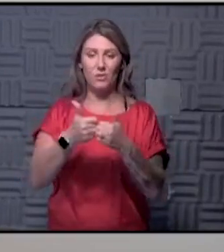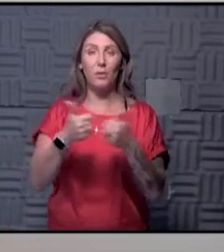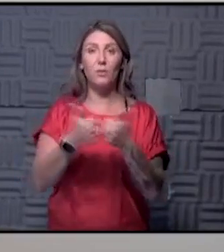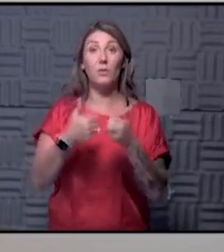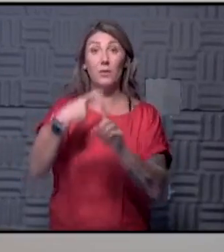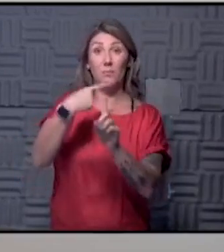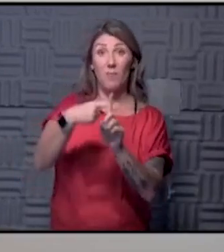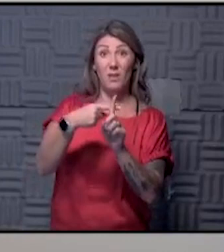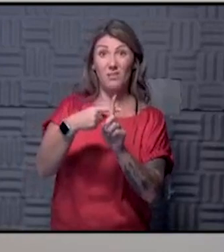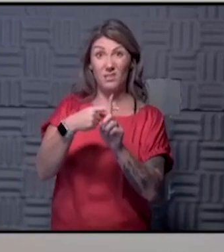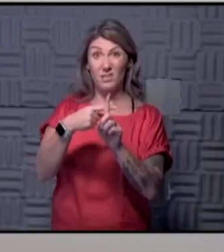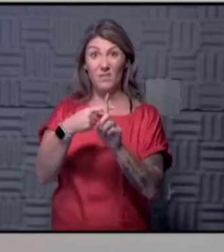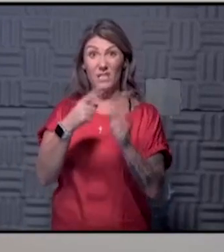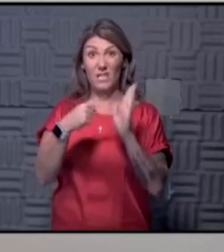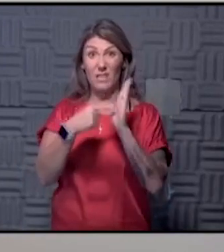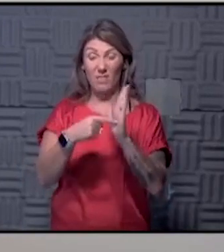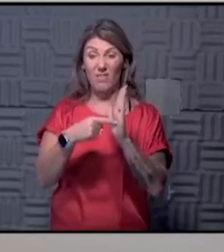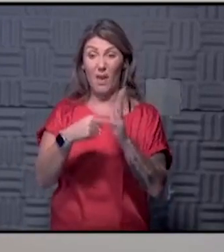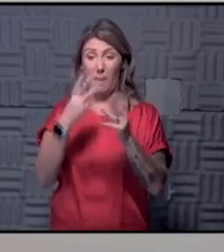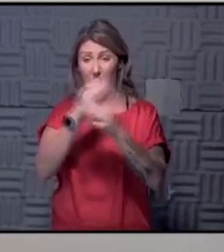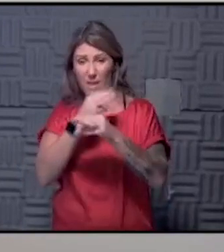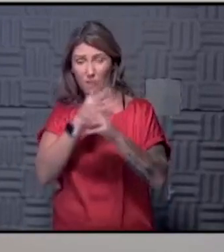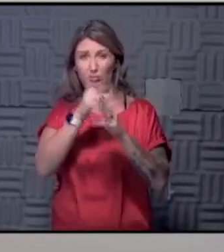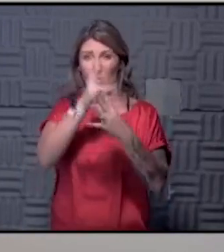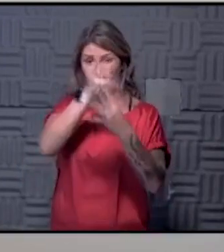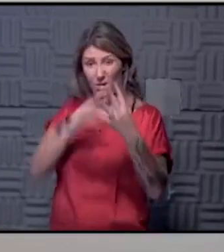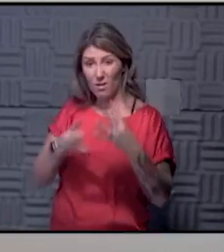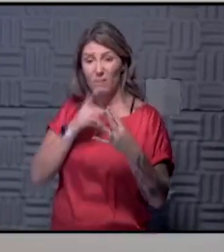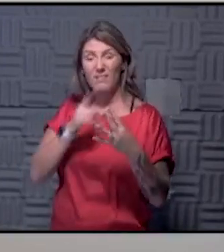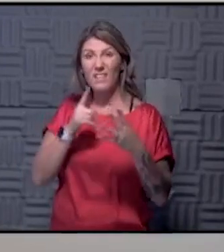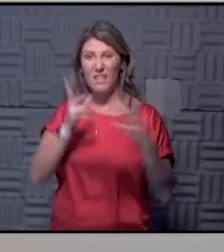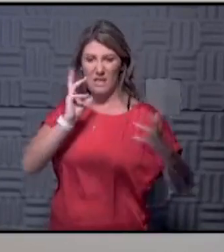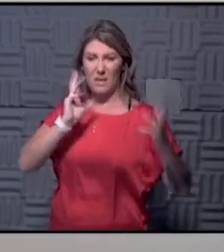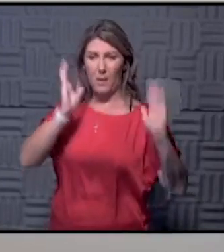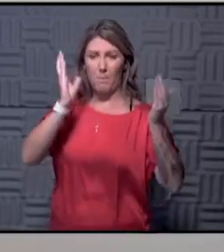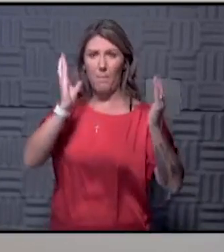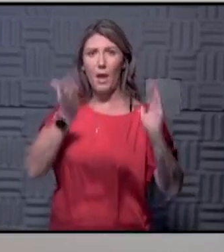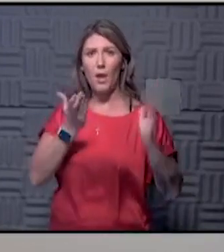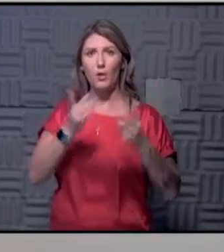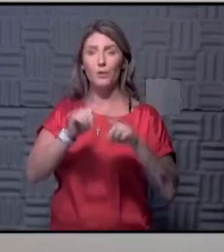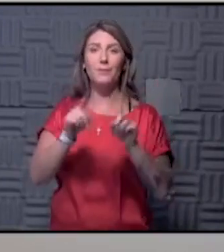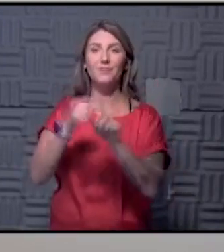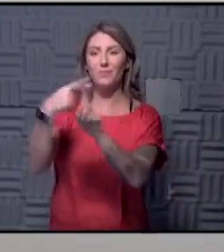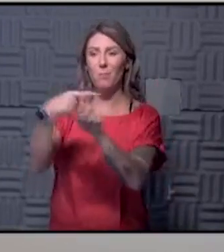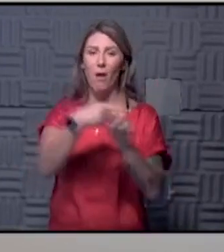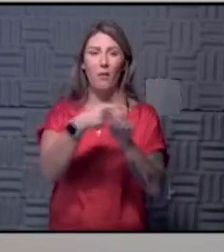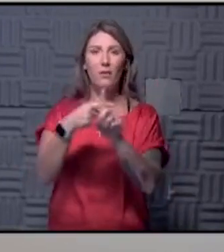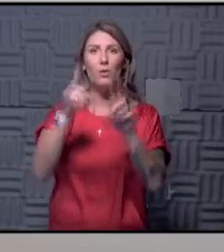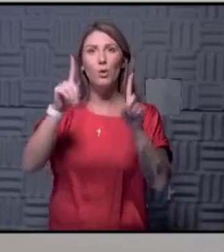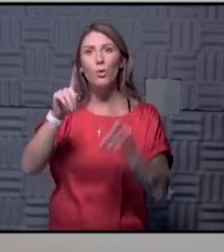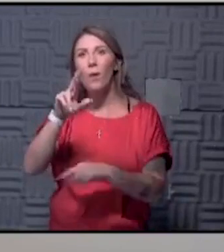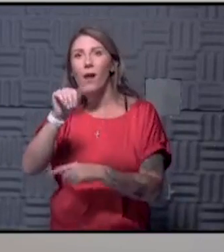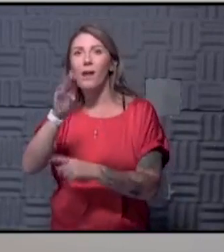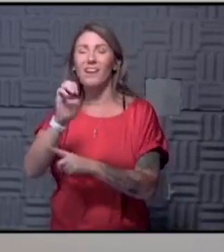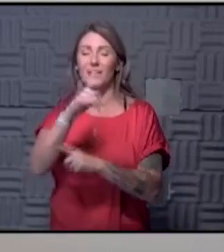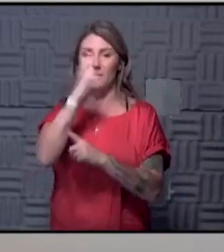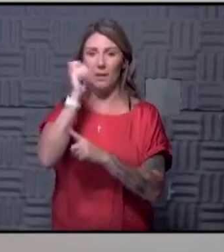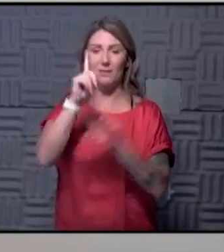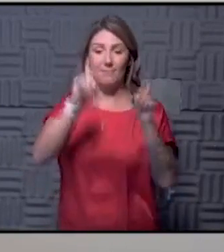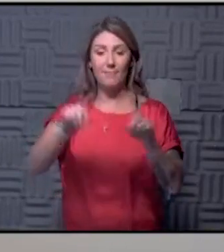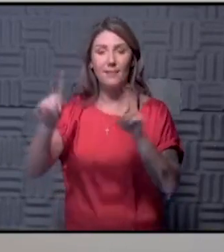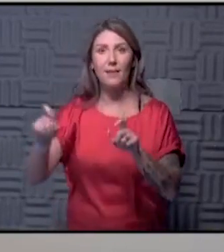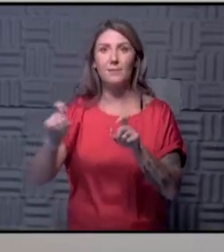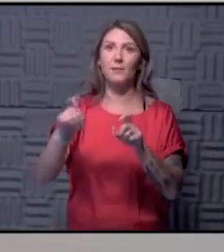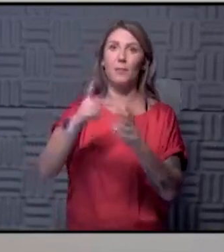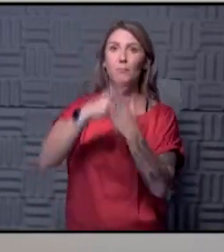positivity rate metric is it can be difficult to compare different positivity rates among one another because the testing programs or protocols may be